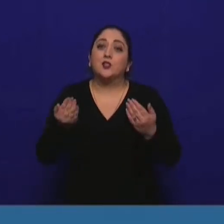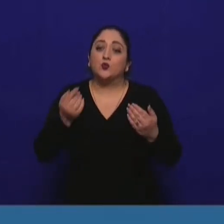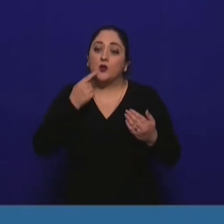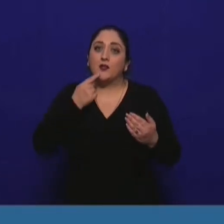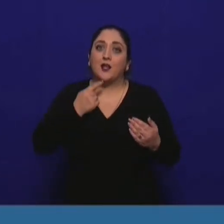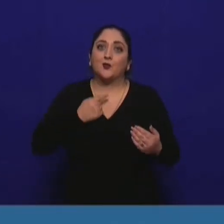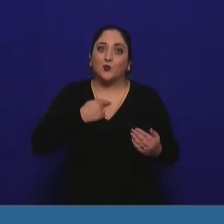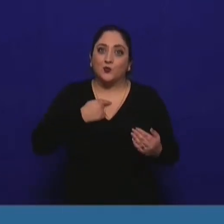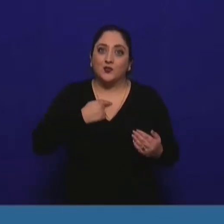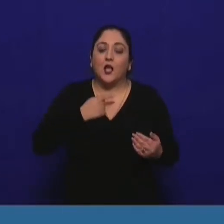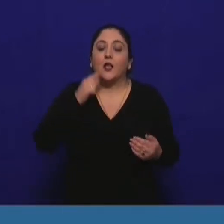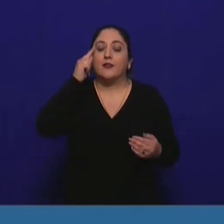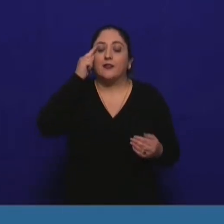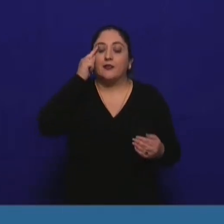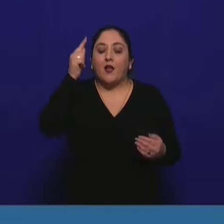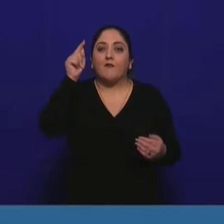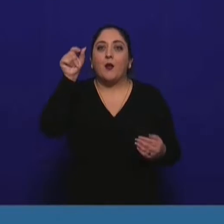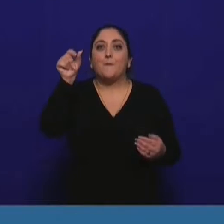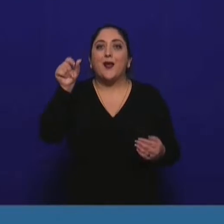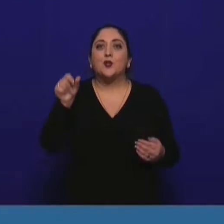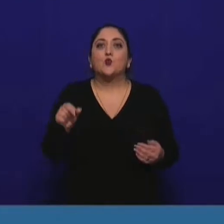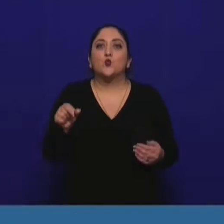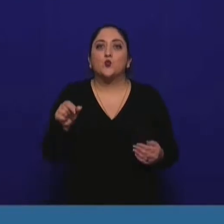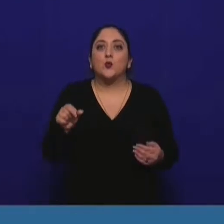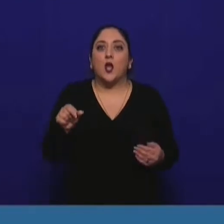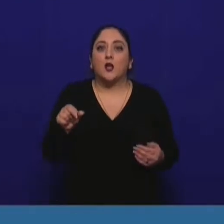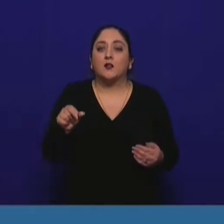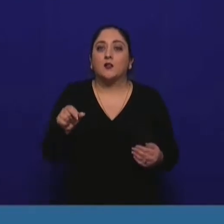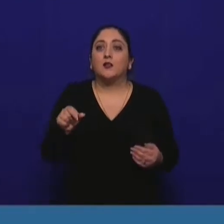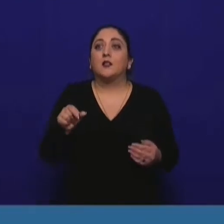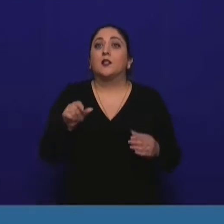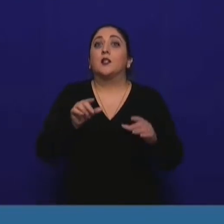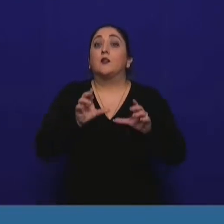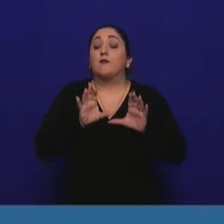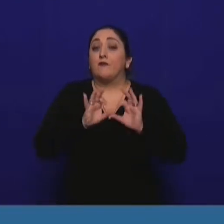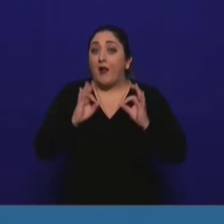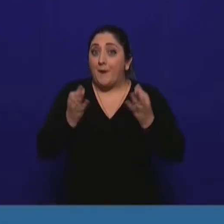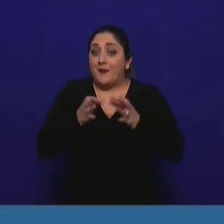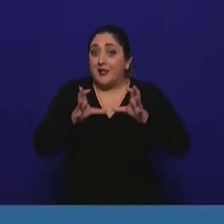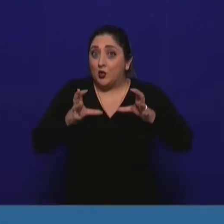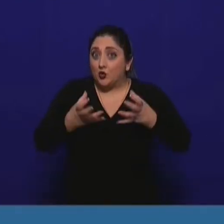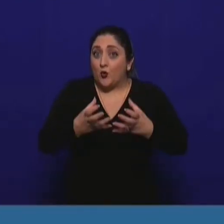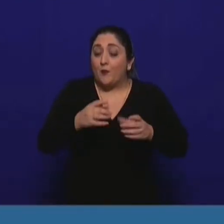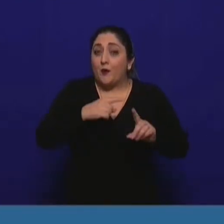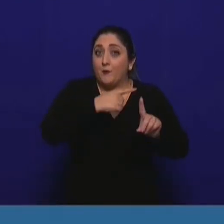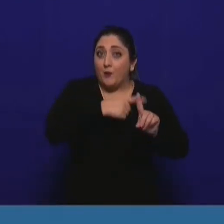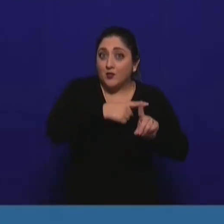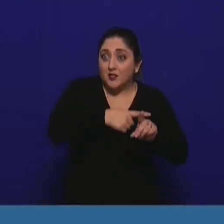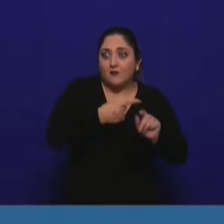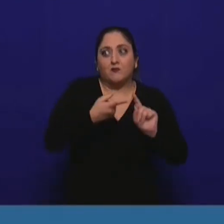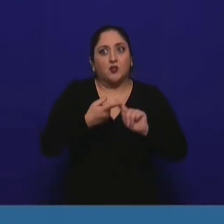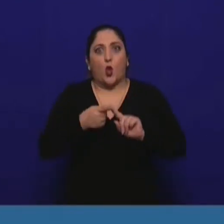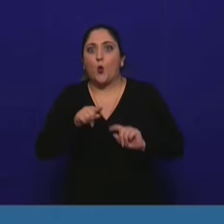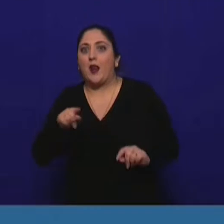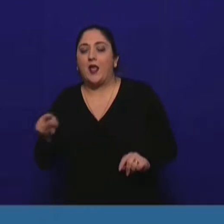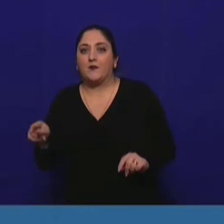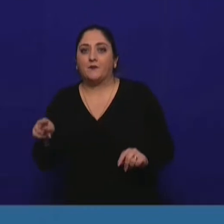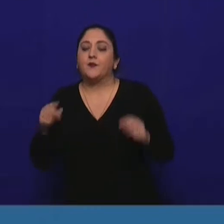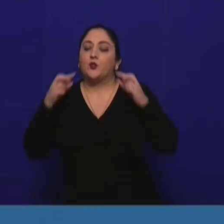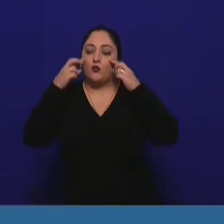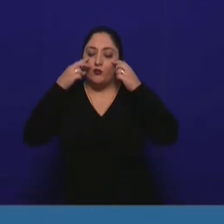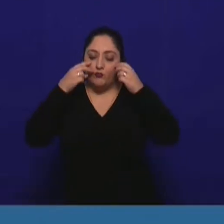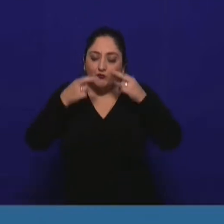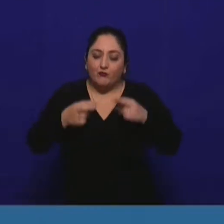aħna nkunu nafu dal-persuna jekk huwa huwiex parti minn household jew le. U għalhekk hemmhekk isir